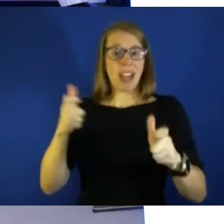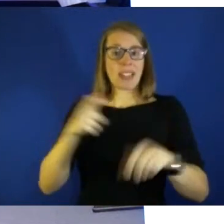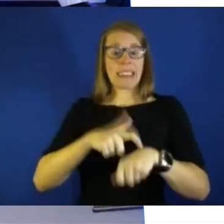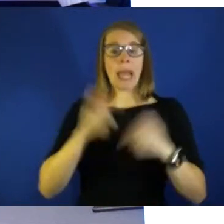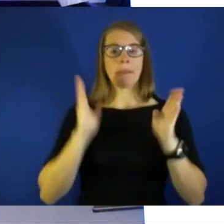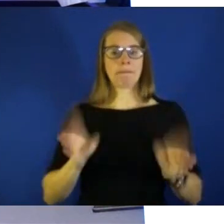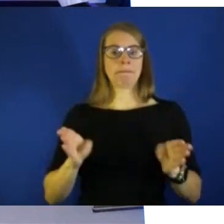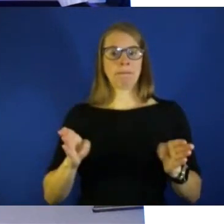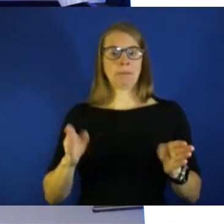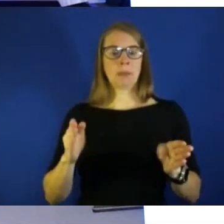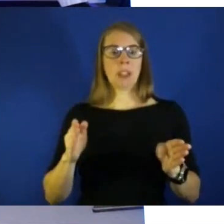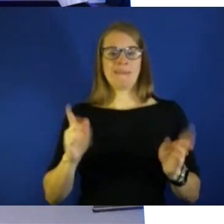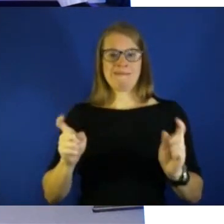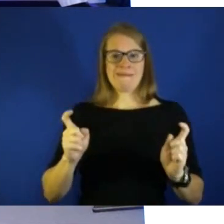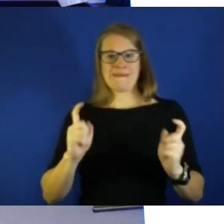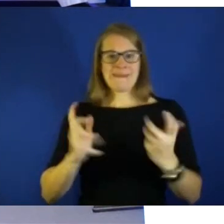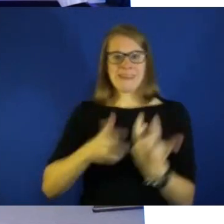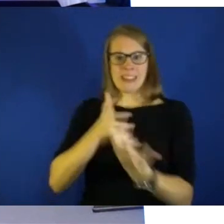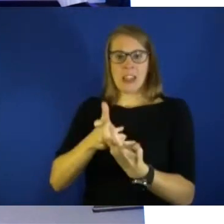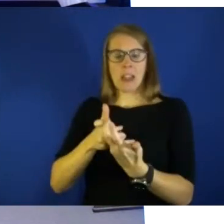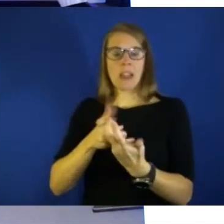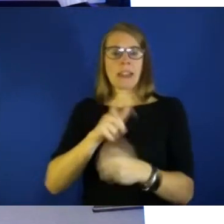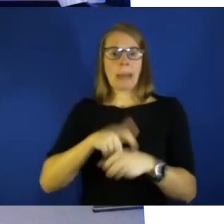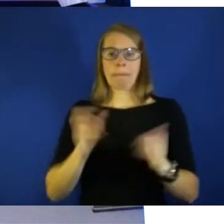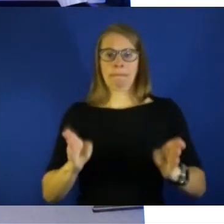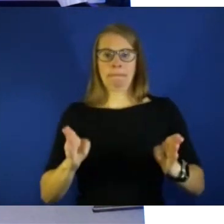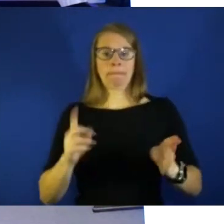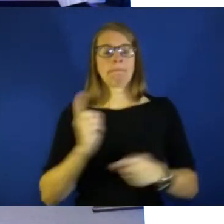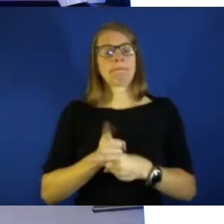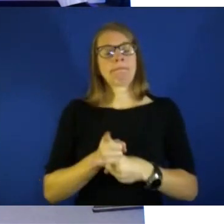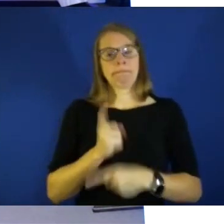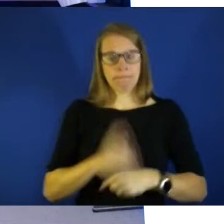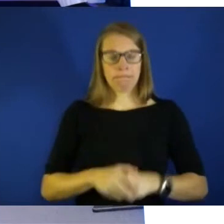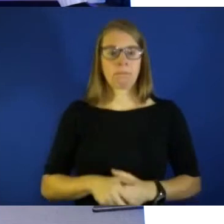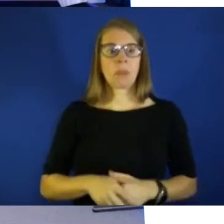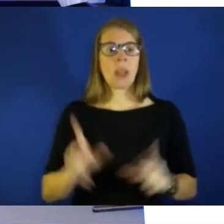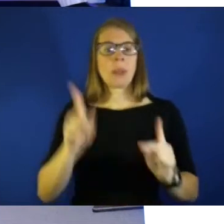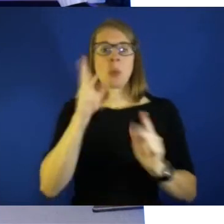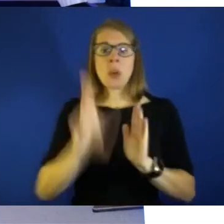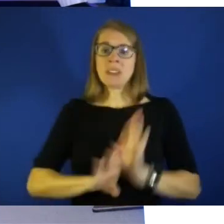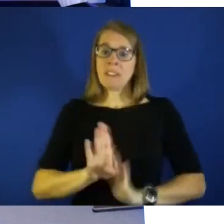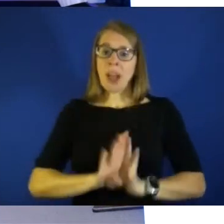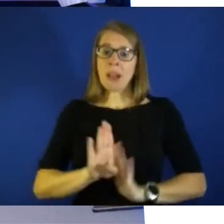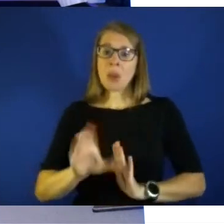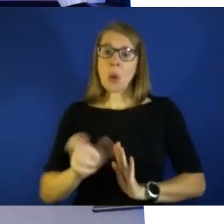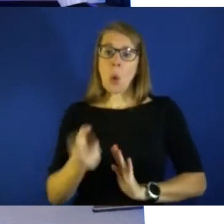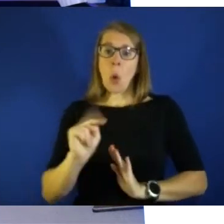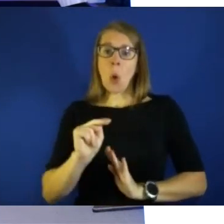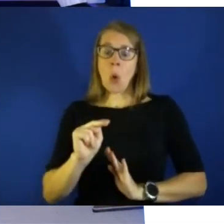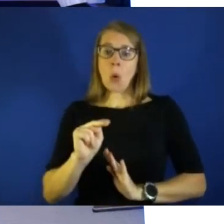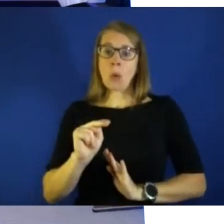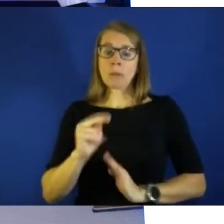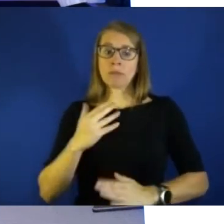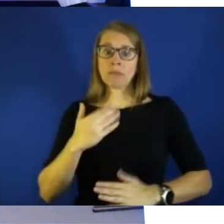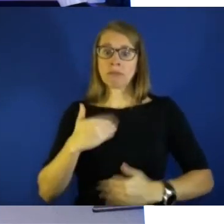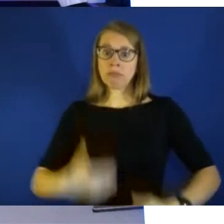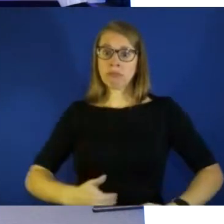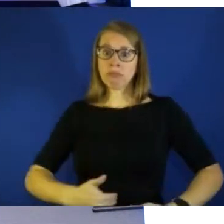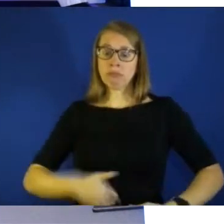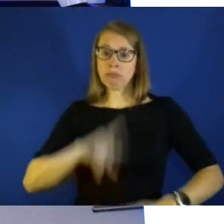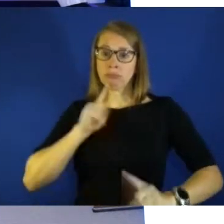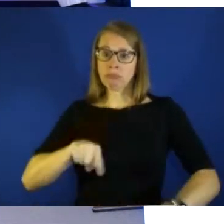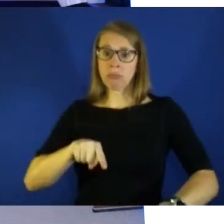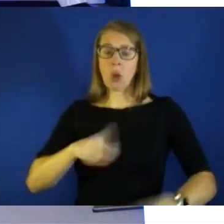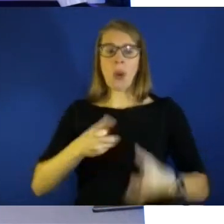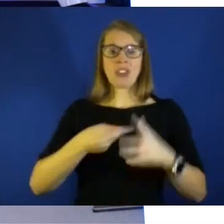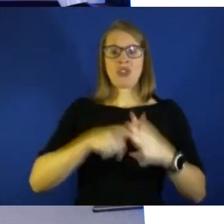to work within. Absolutely, because we know that people are going to develop their own antibody response eventually. We want to start it before that would happen.